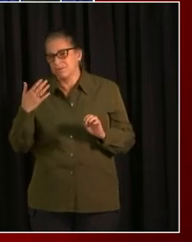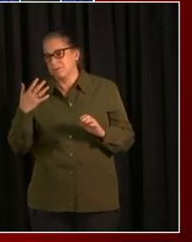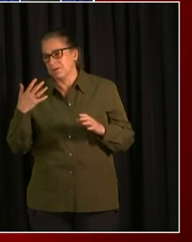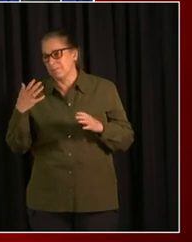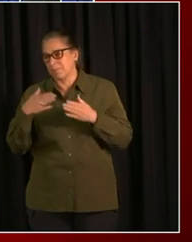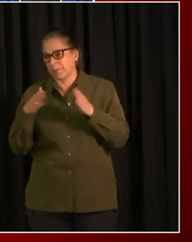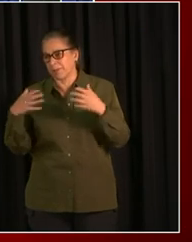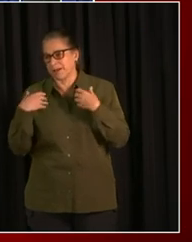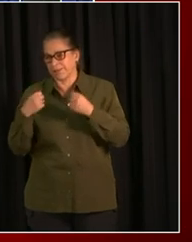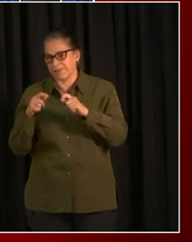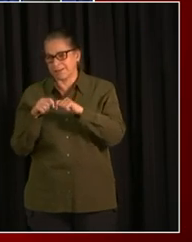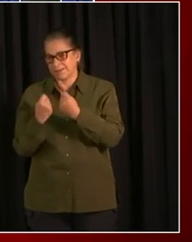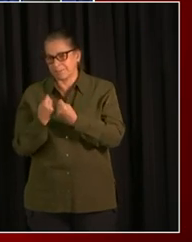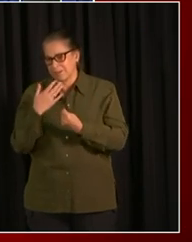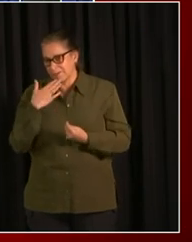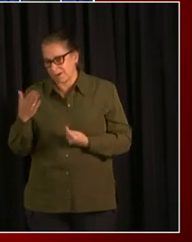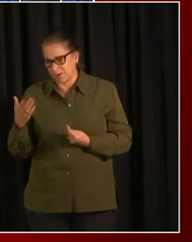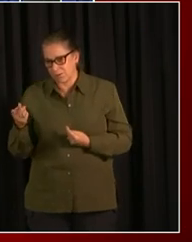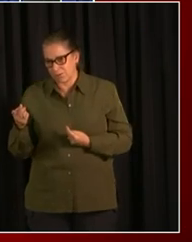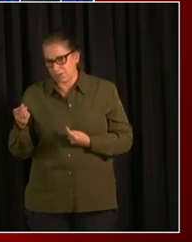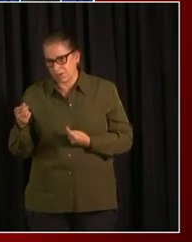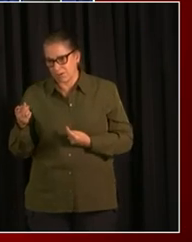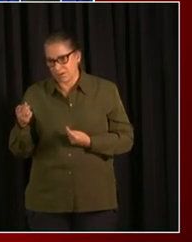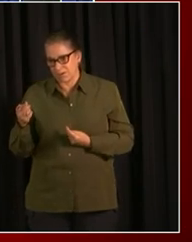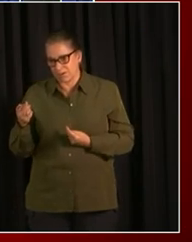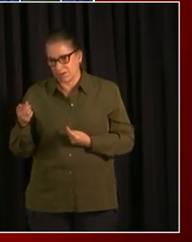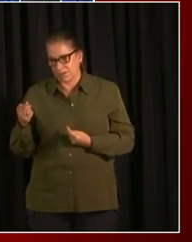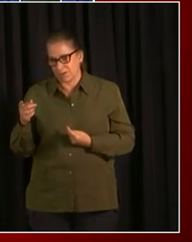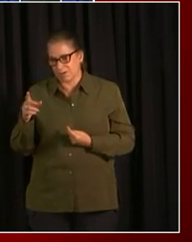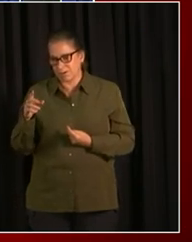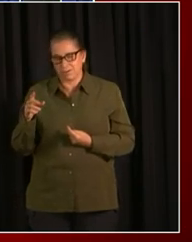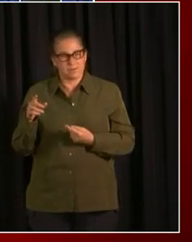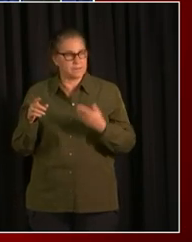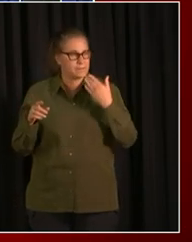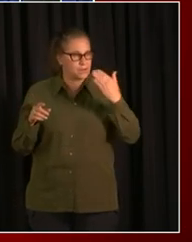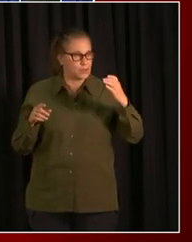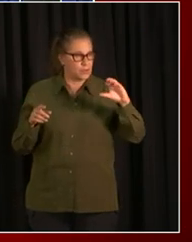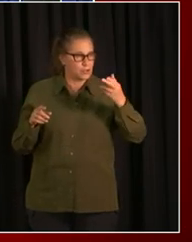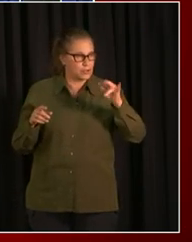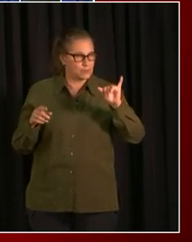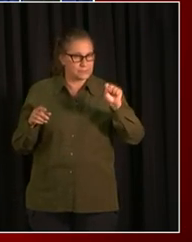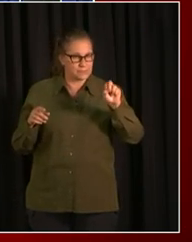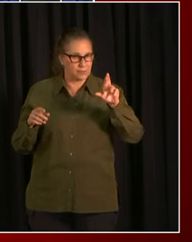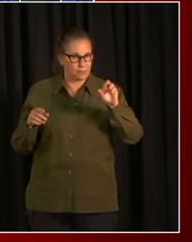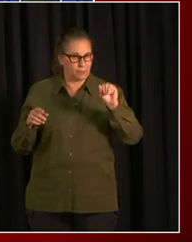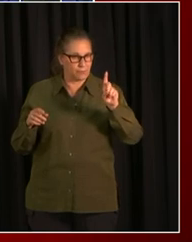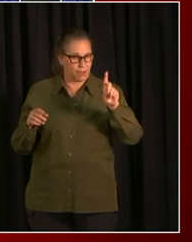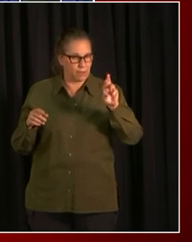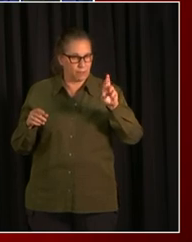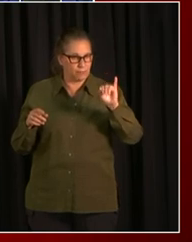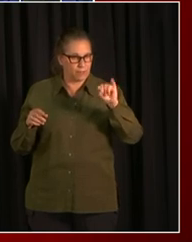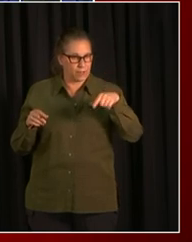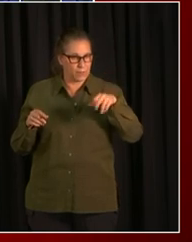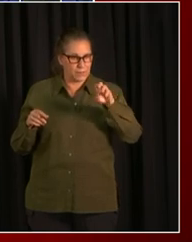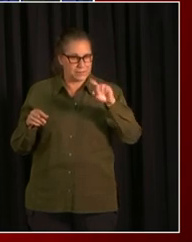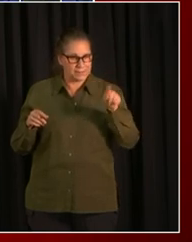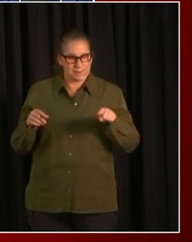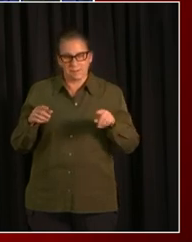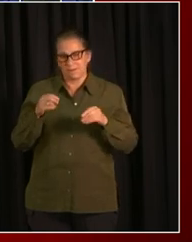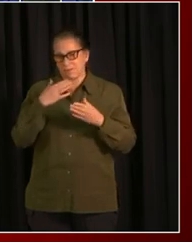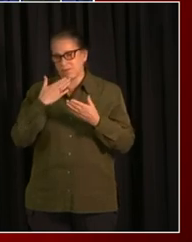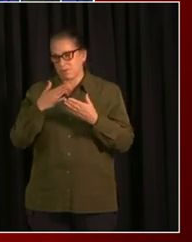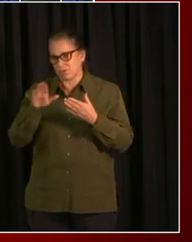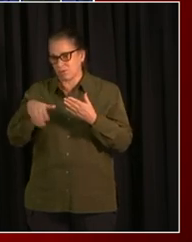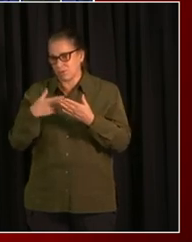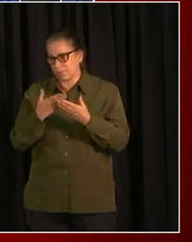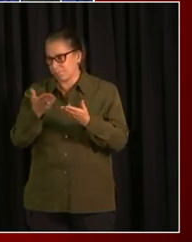evening. Want to remind everyone again, for all the most up-to-date information and resources related to the district's